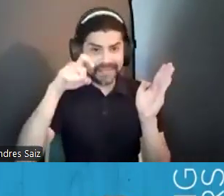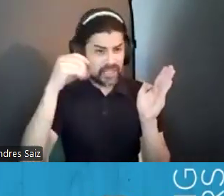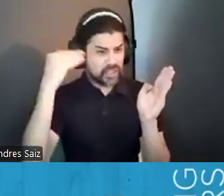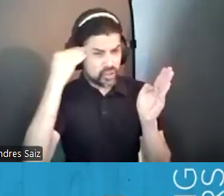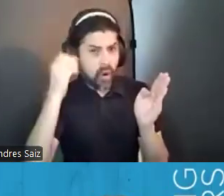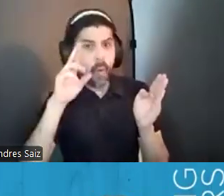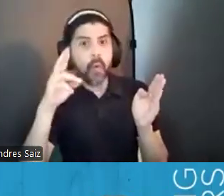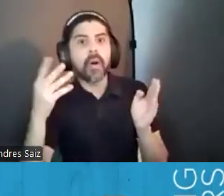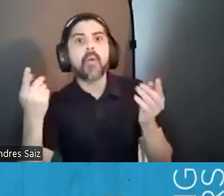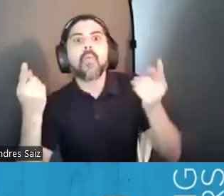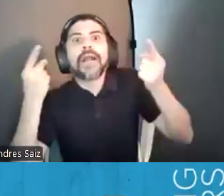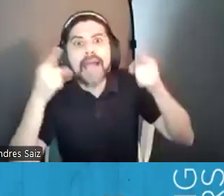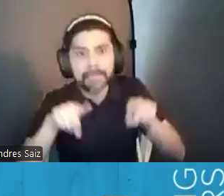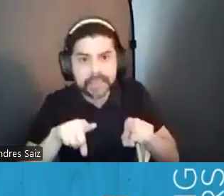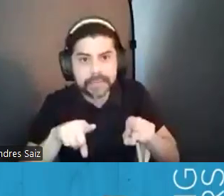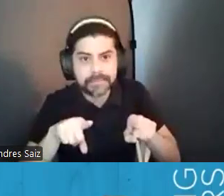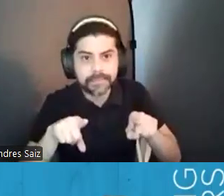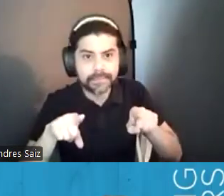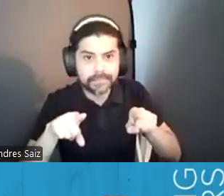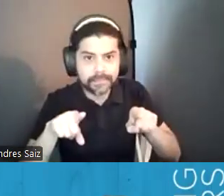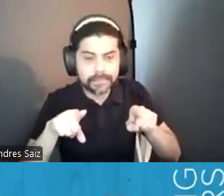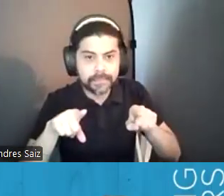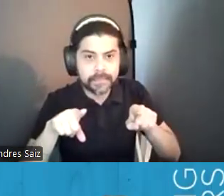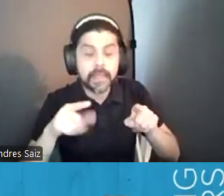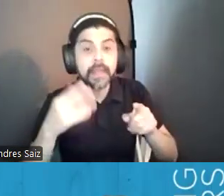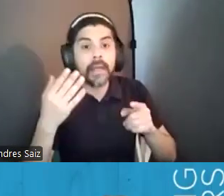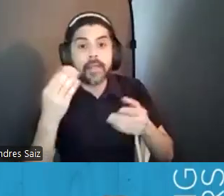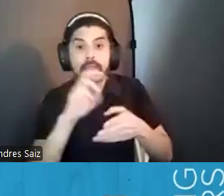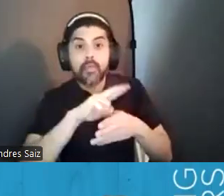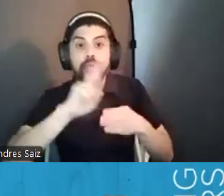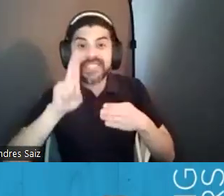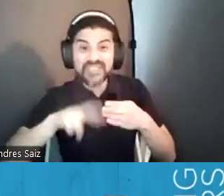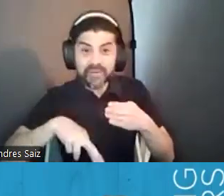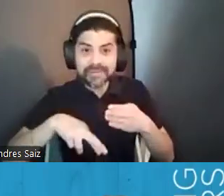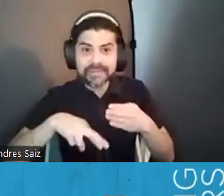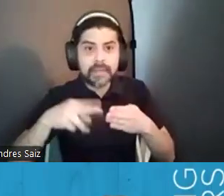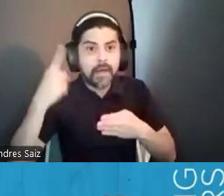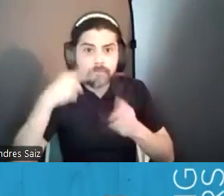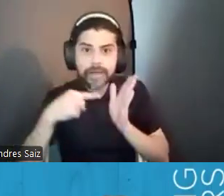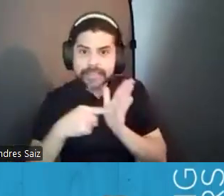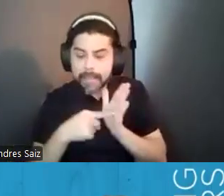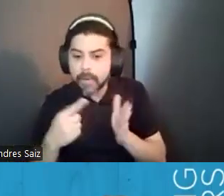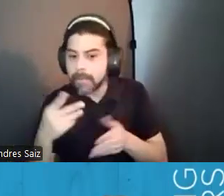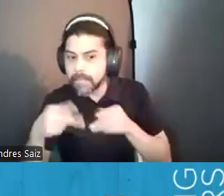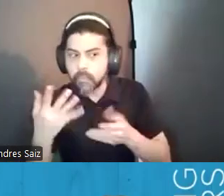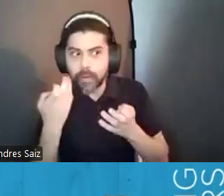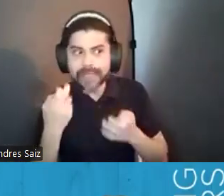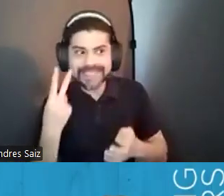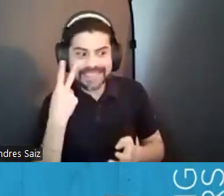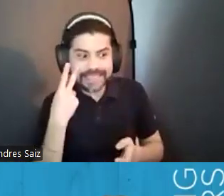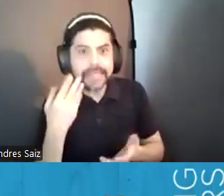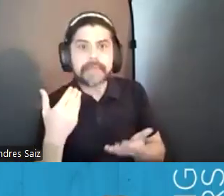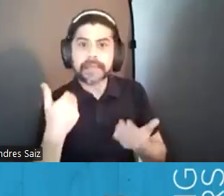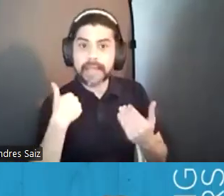People want to see more affordability. They want to see that they don't have to go and impoverish themselves to pay for long-term services and